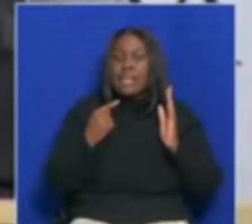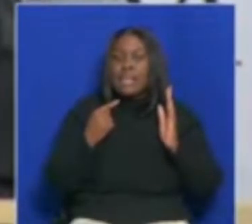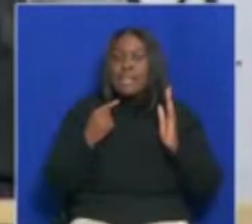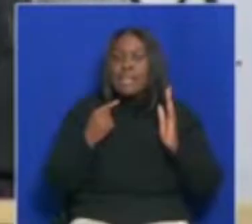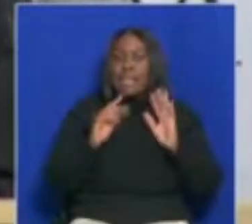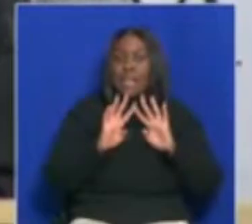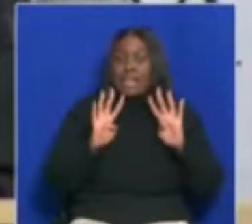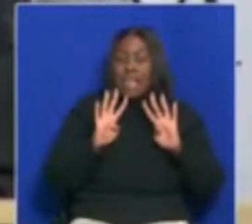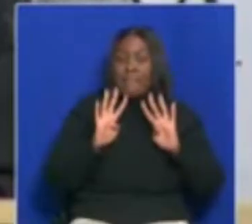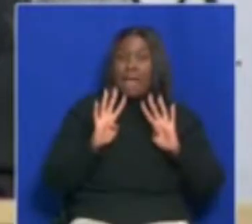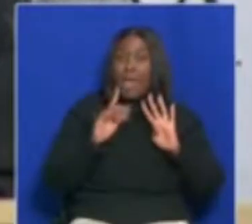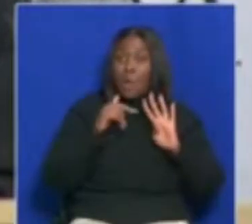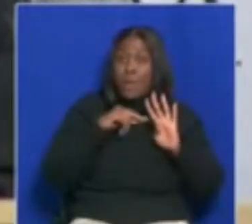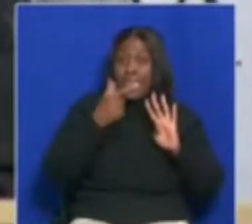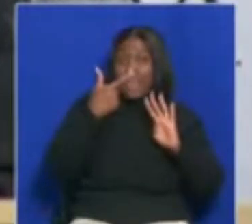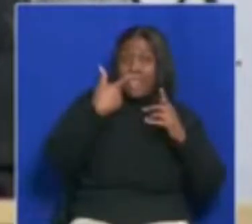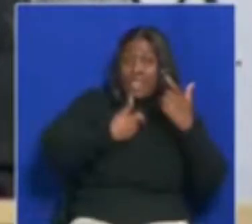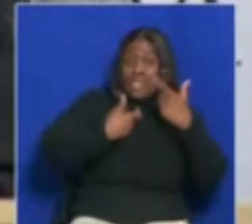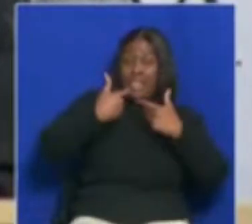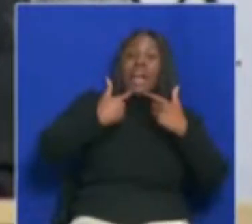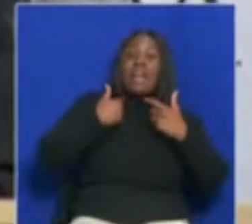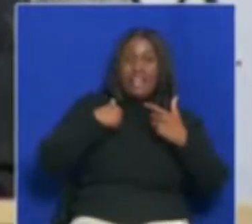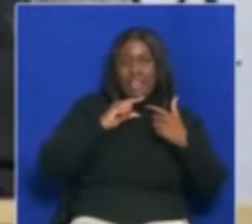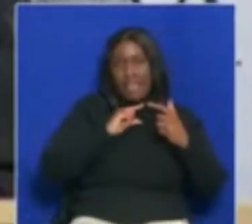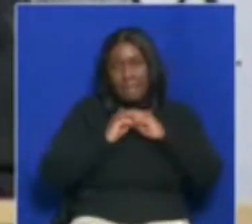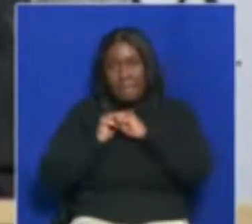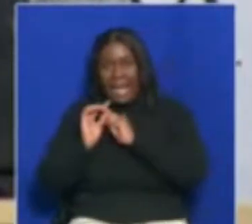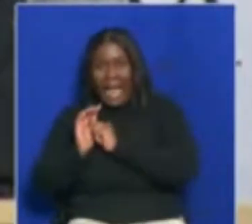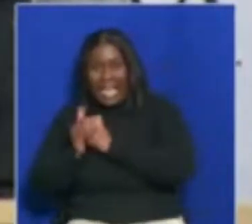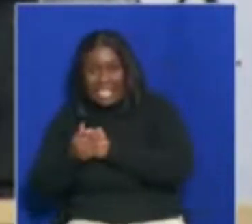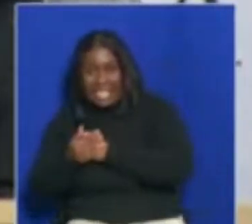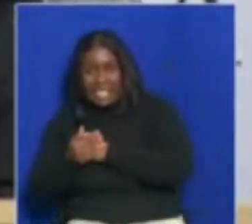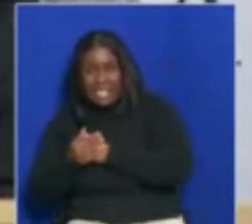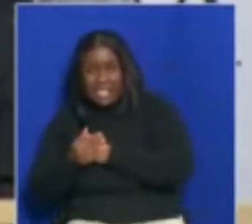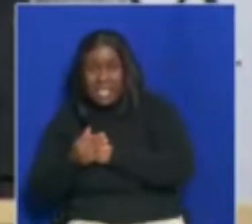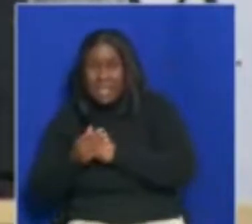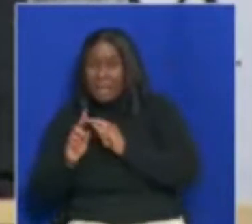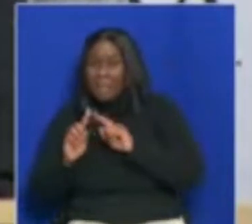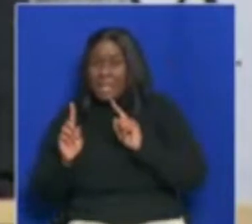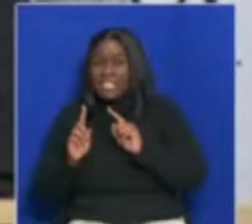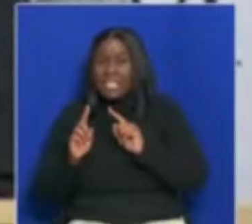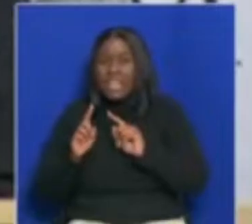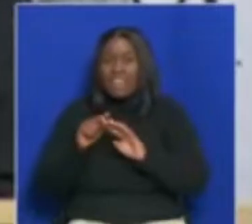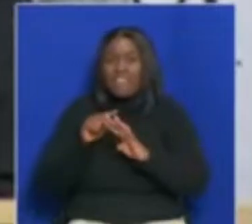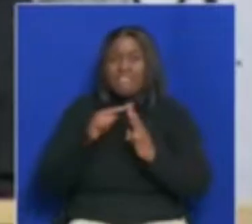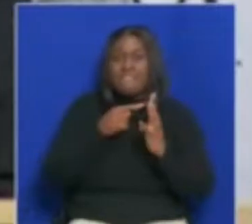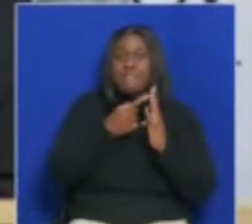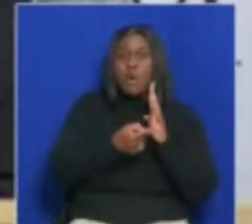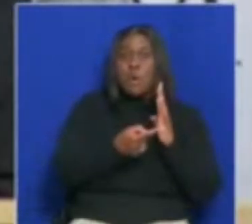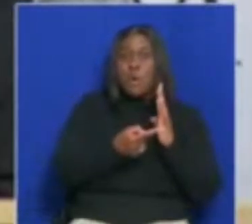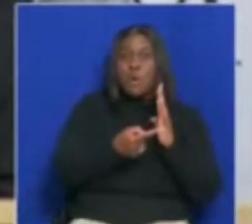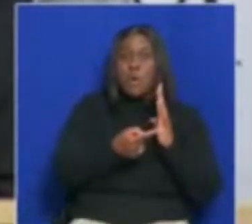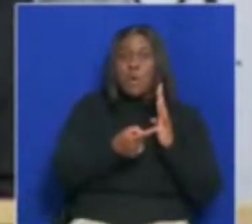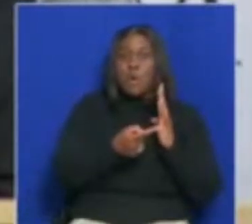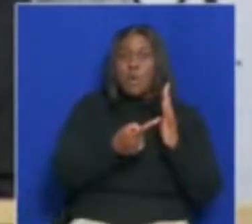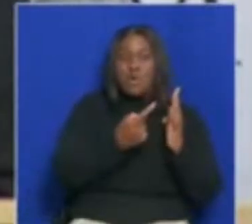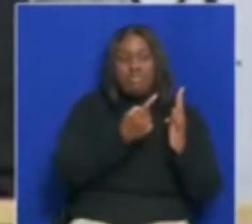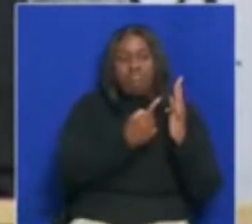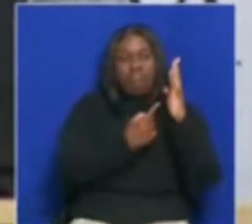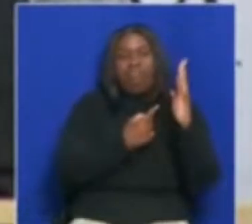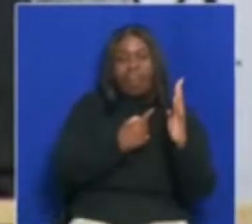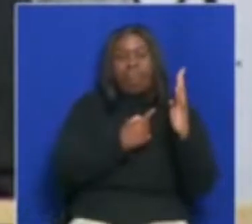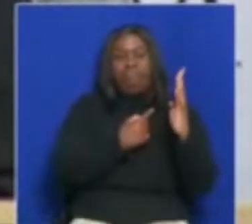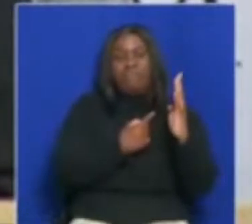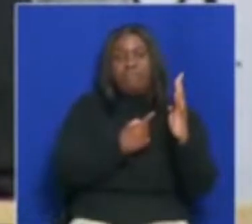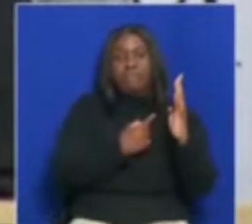they were shooting, but the 4 deceased was lying in a line. They were all